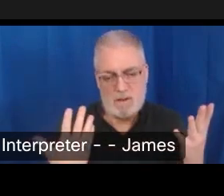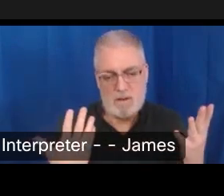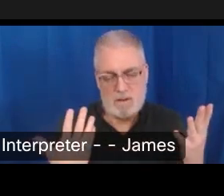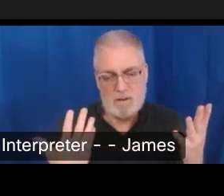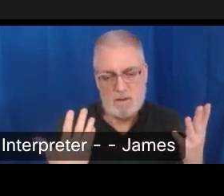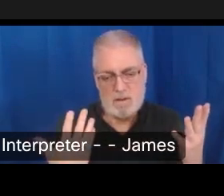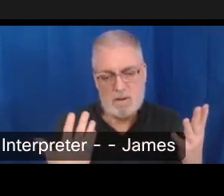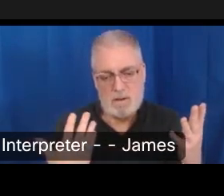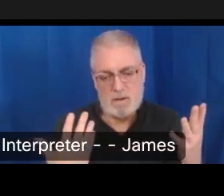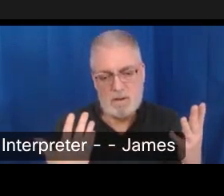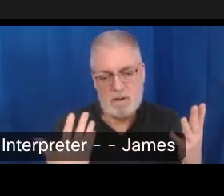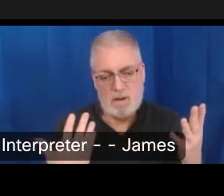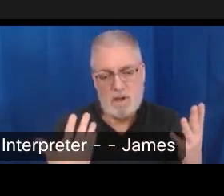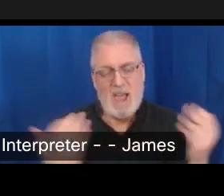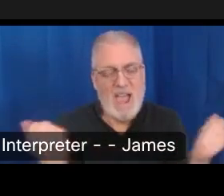else.